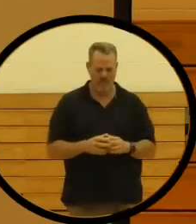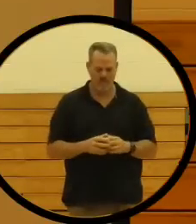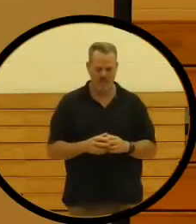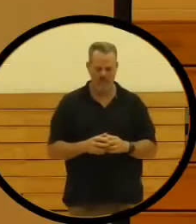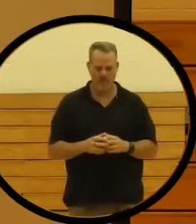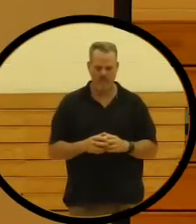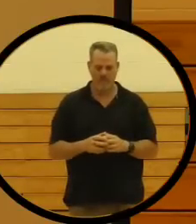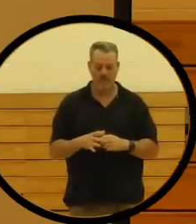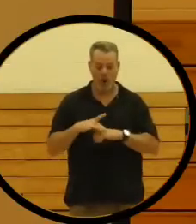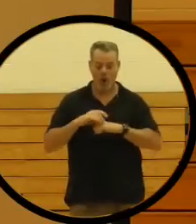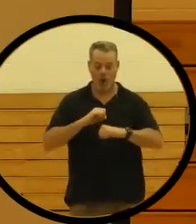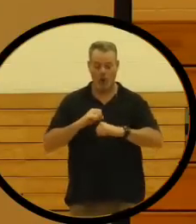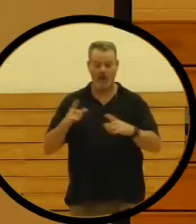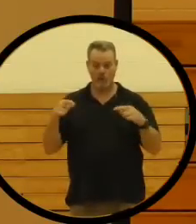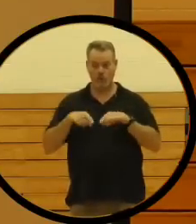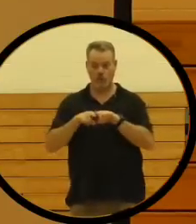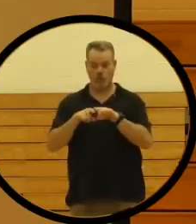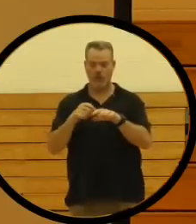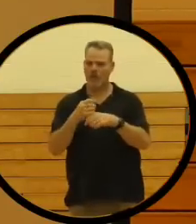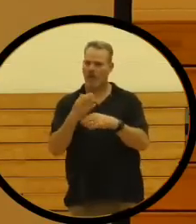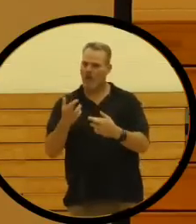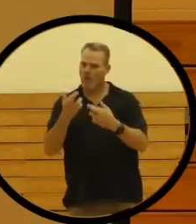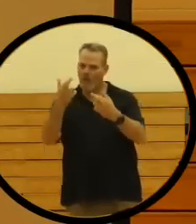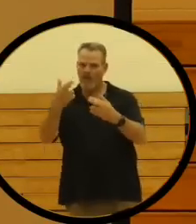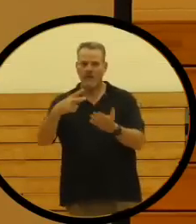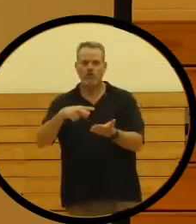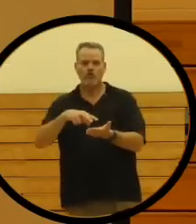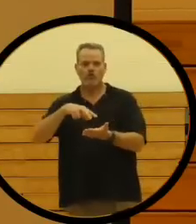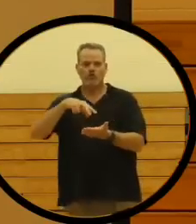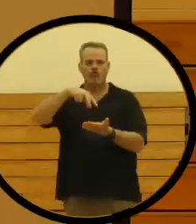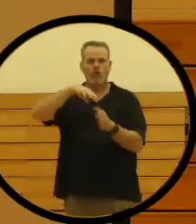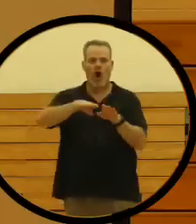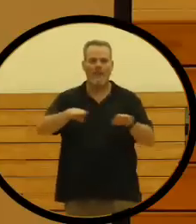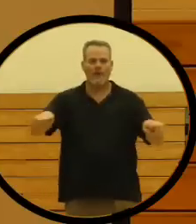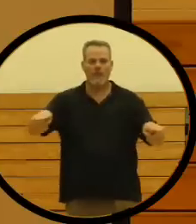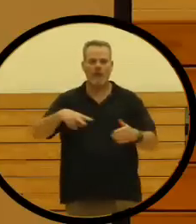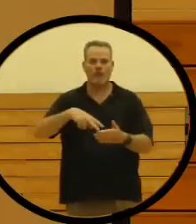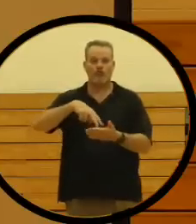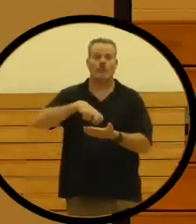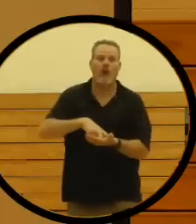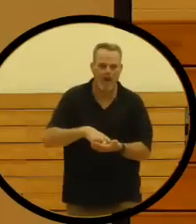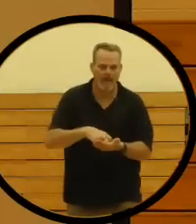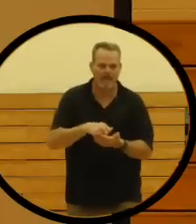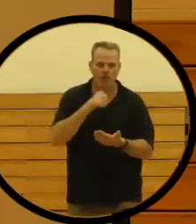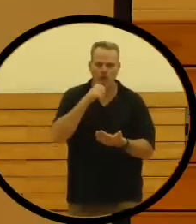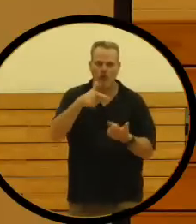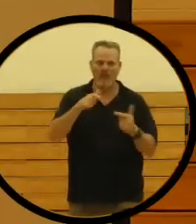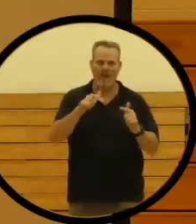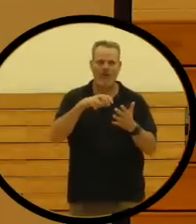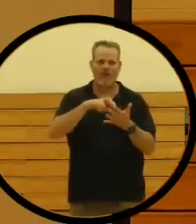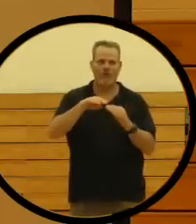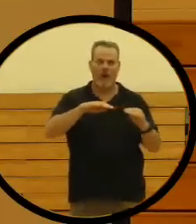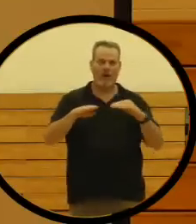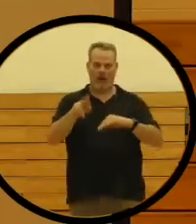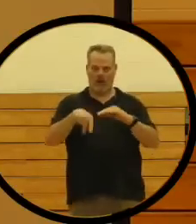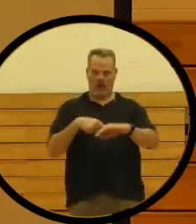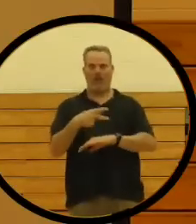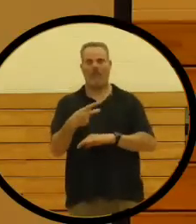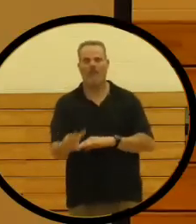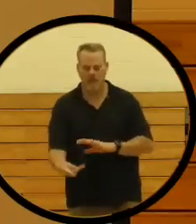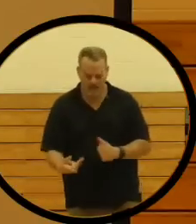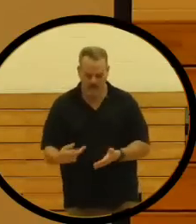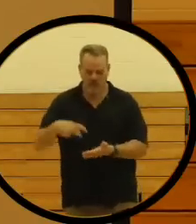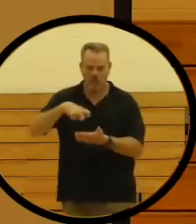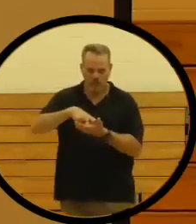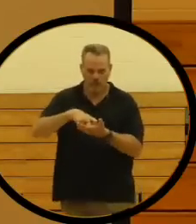an earthquake, it's recommended you drop to the ground on your own before it drops you. and that you try to cover particularly